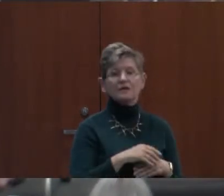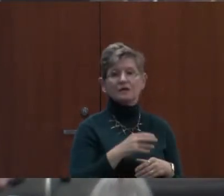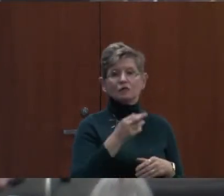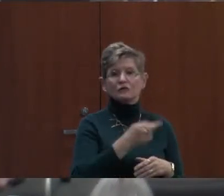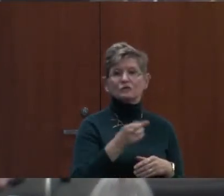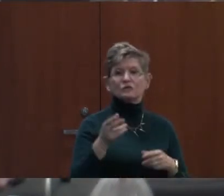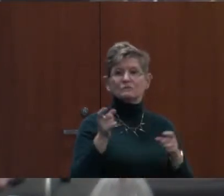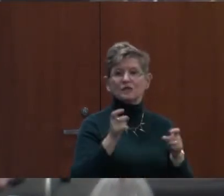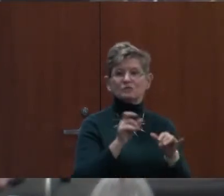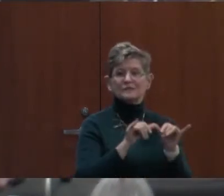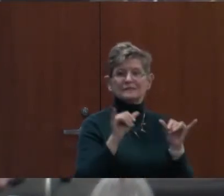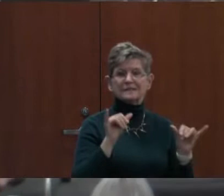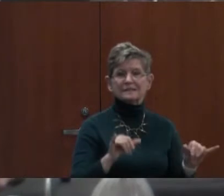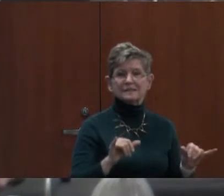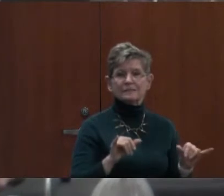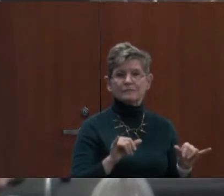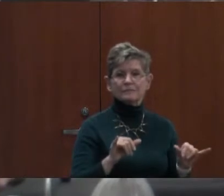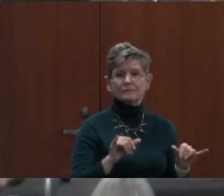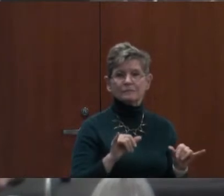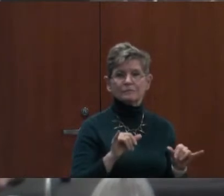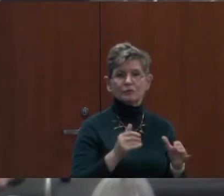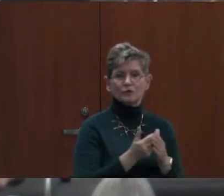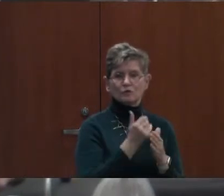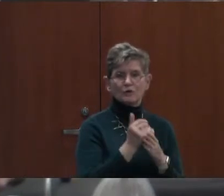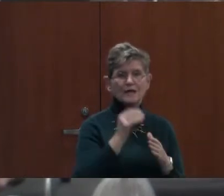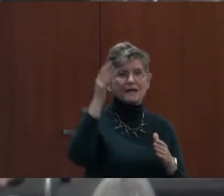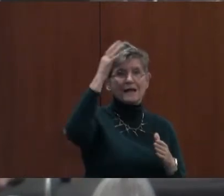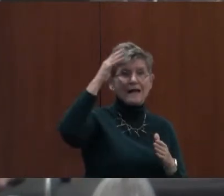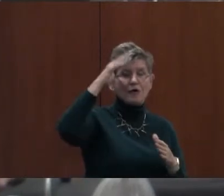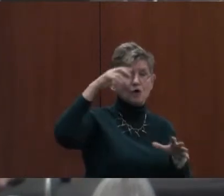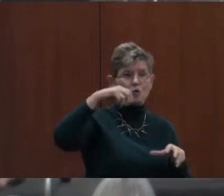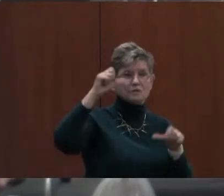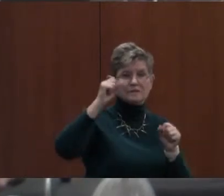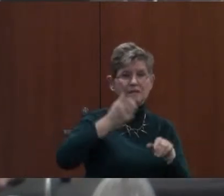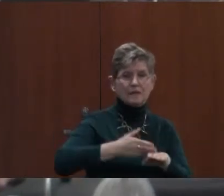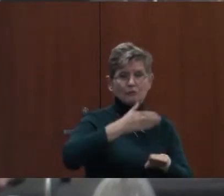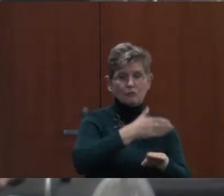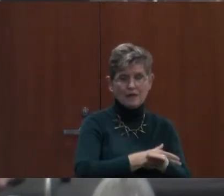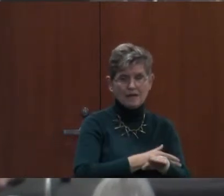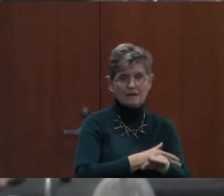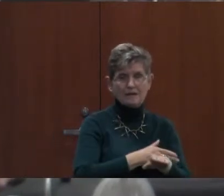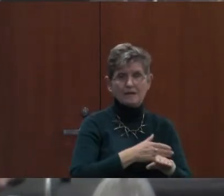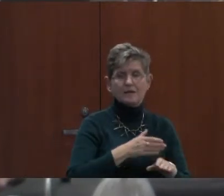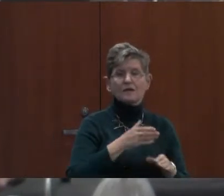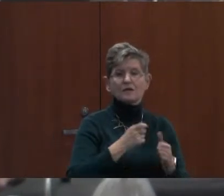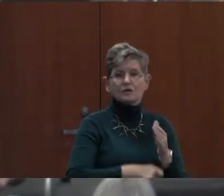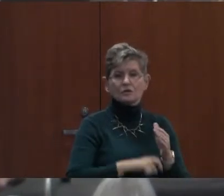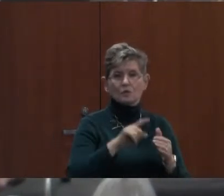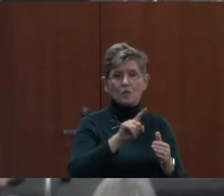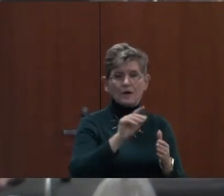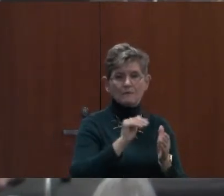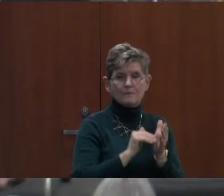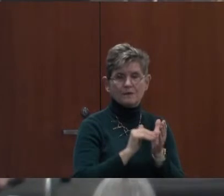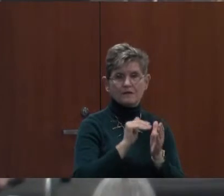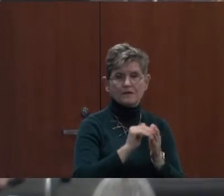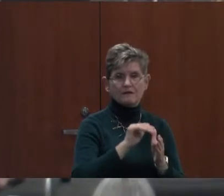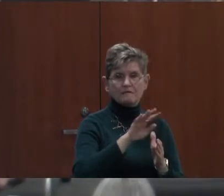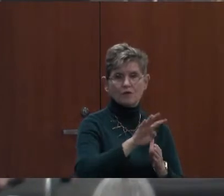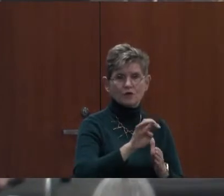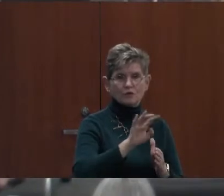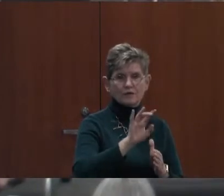Resource Management System, Munis renewal, cloud hosting upgrade to Tyler Technologies at a cost of